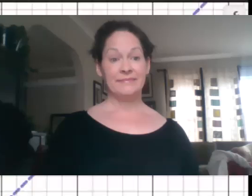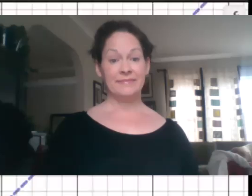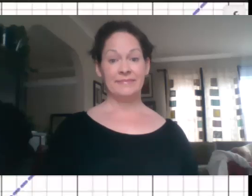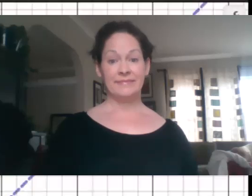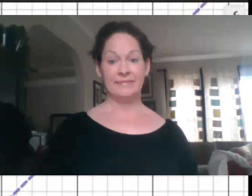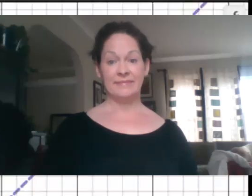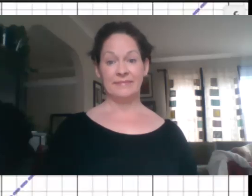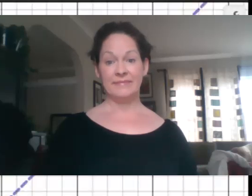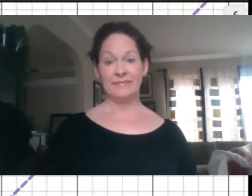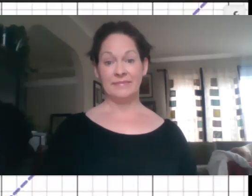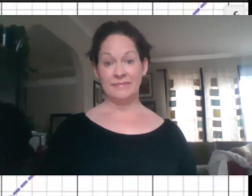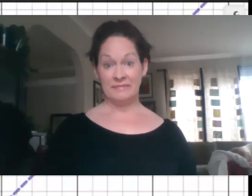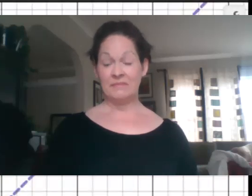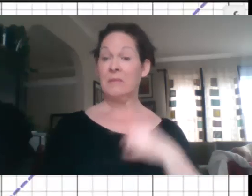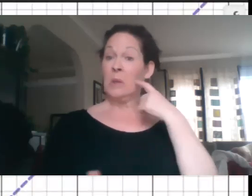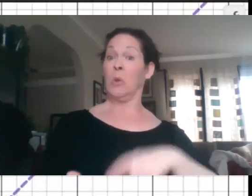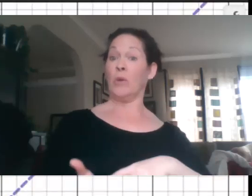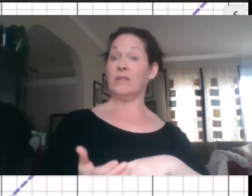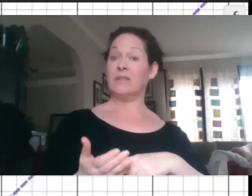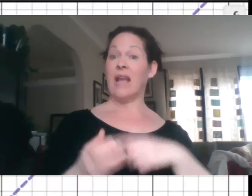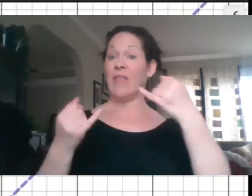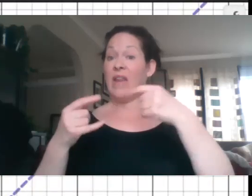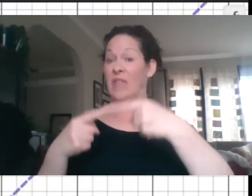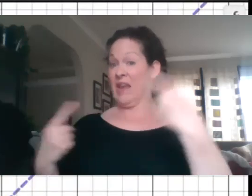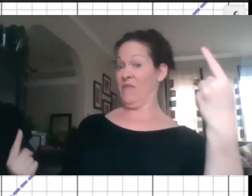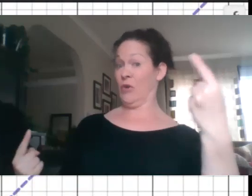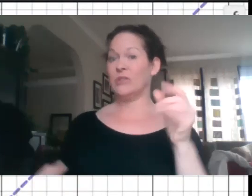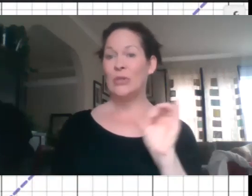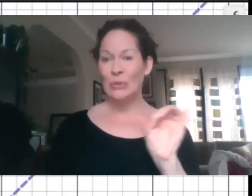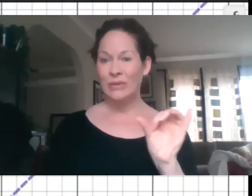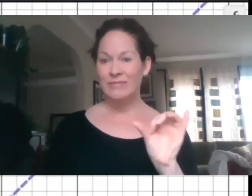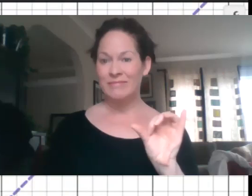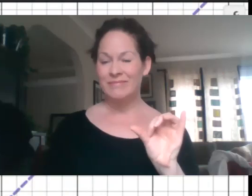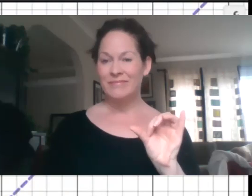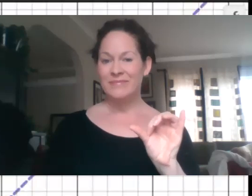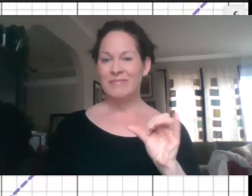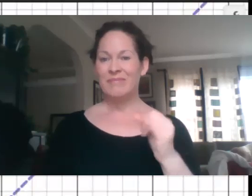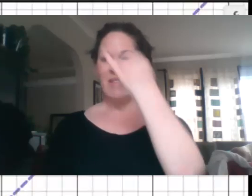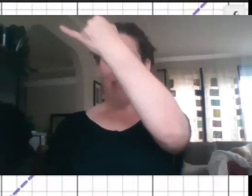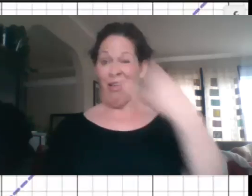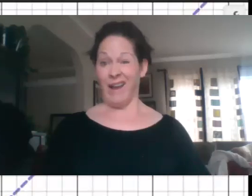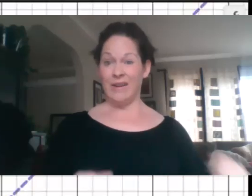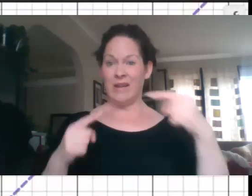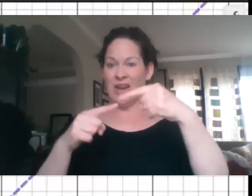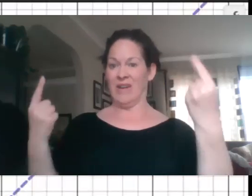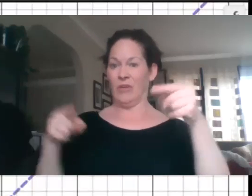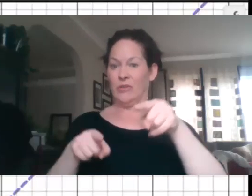2. And notice how I get my inverse. It mirrors over the y equals x.